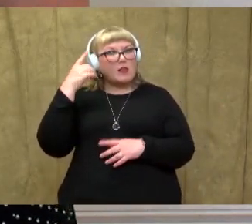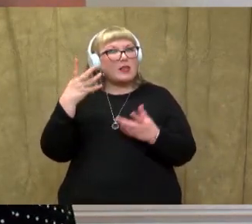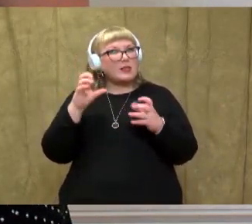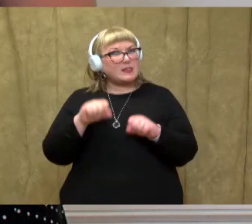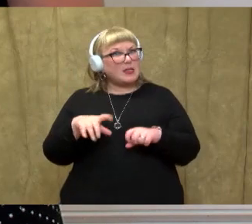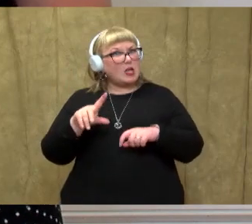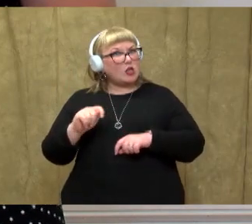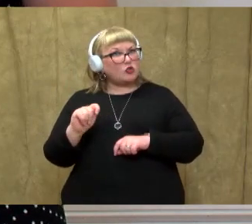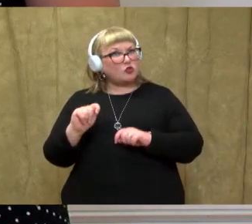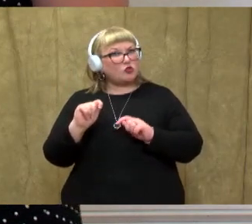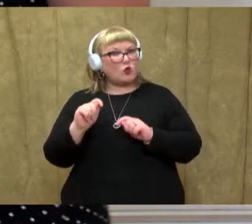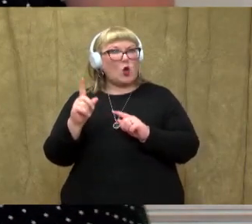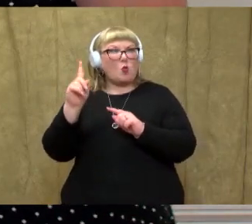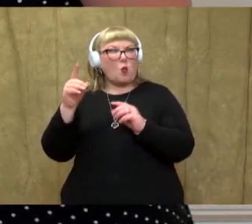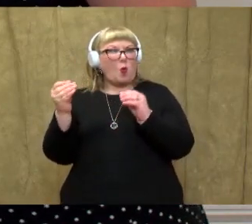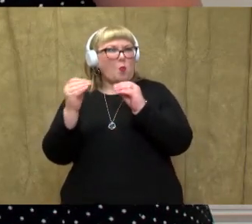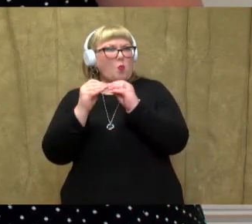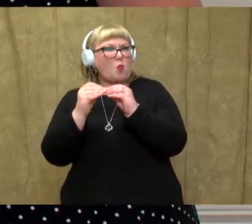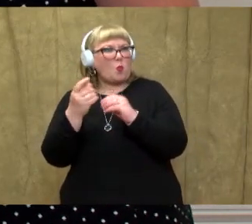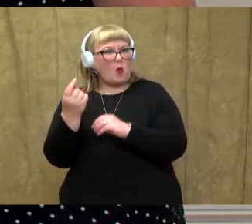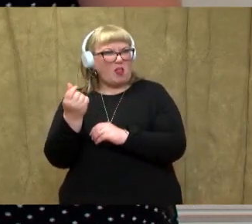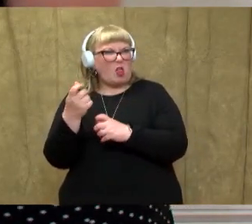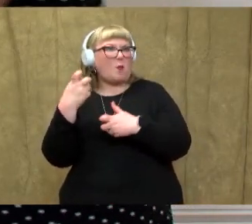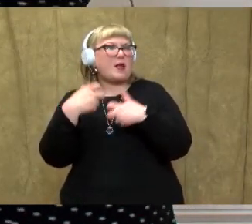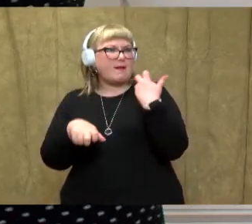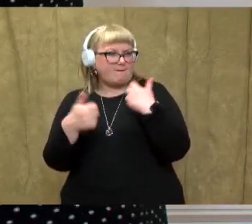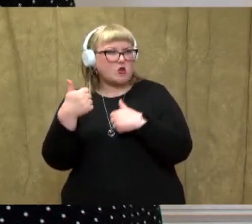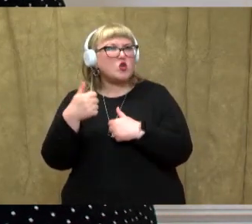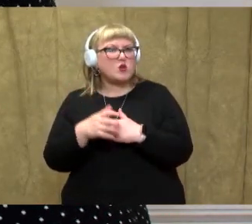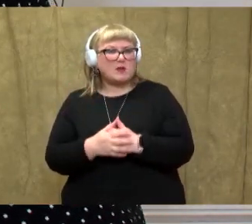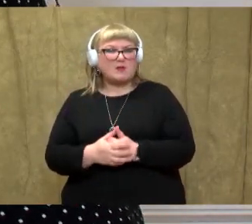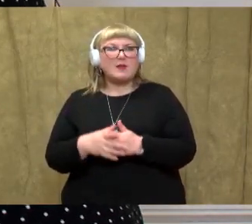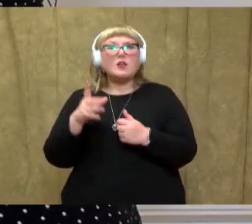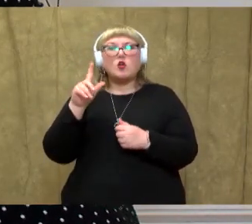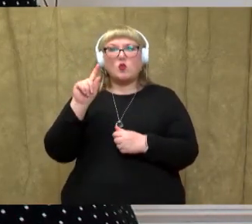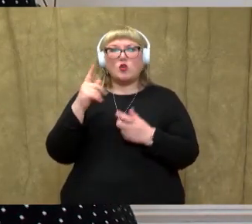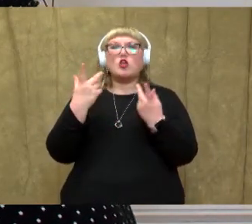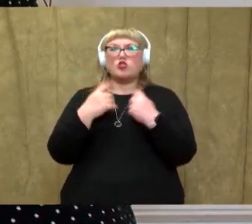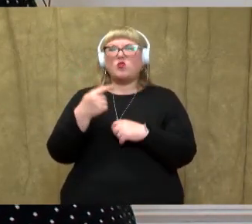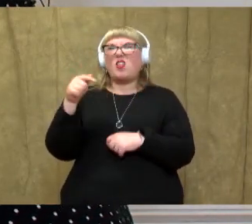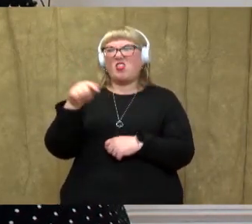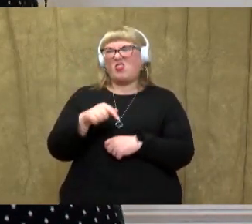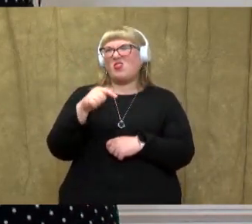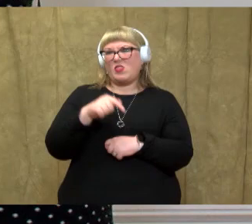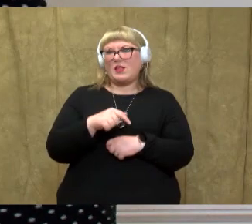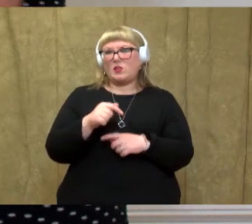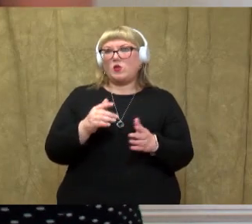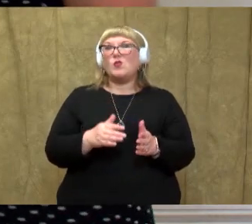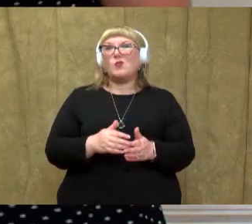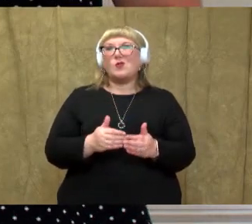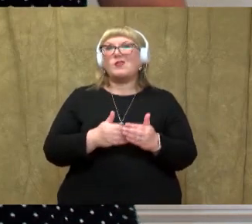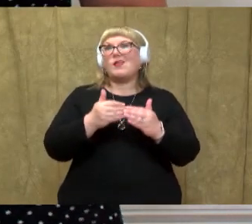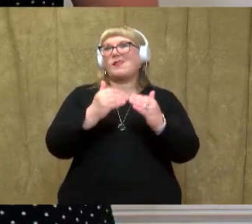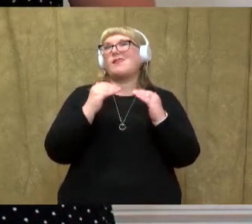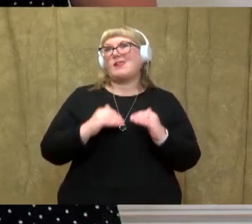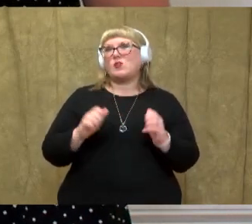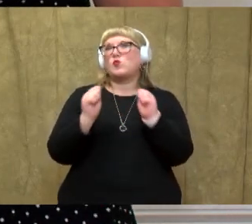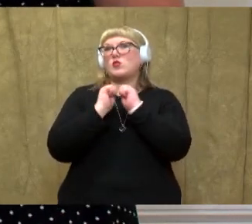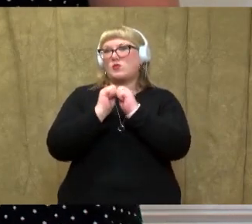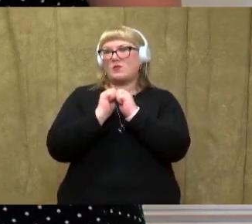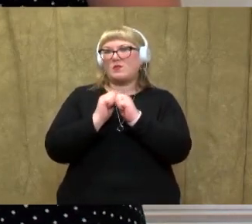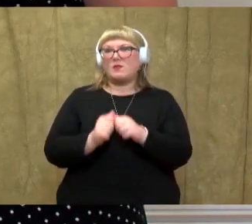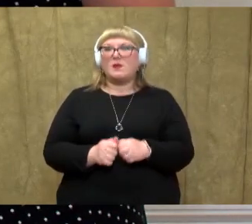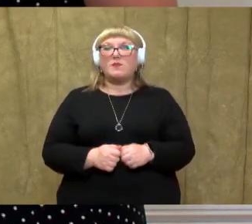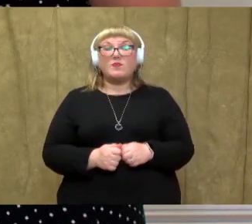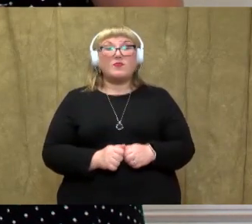try one that's a little bit more difficult? Let's try this one, next one together. Read